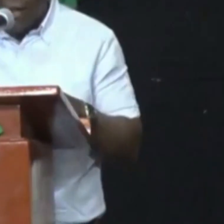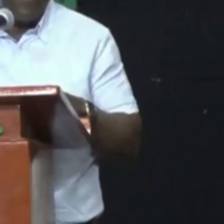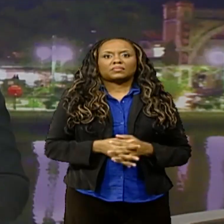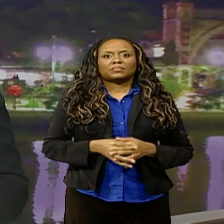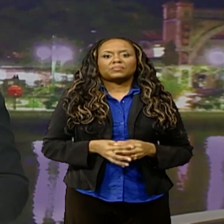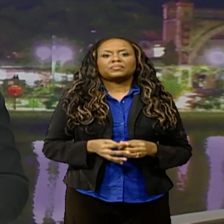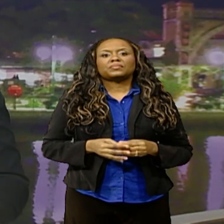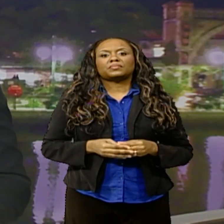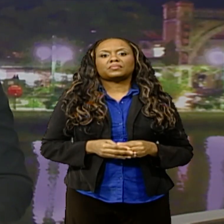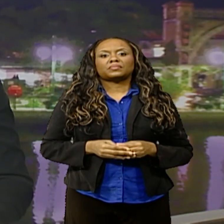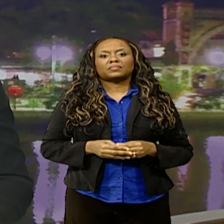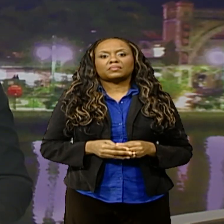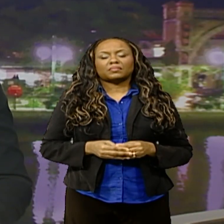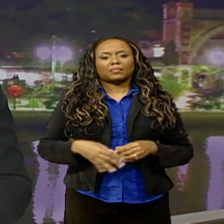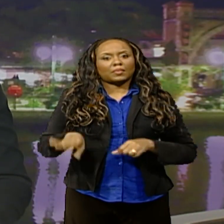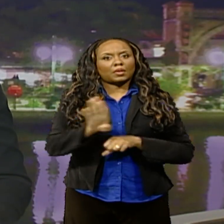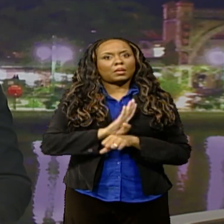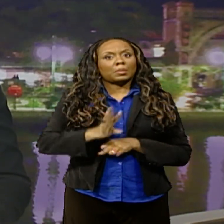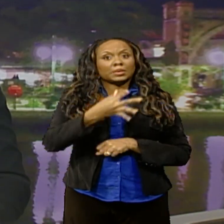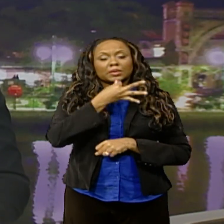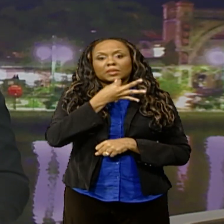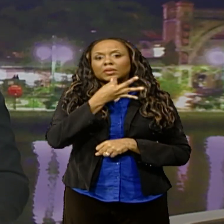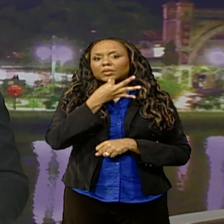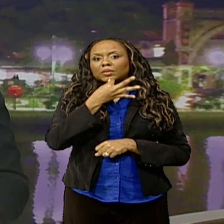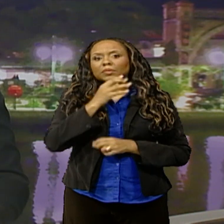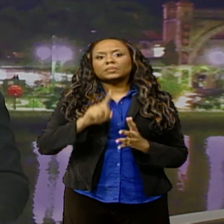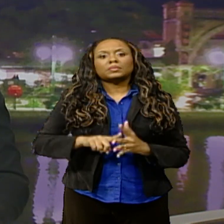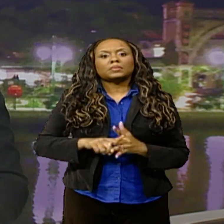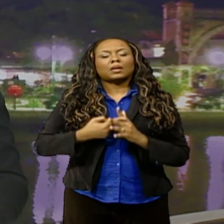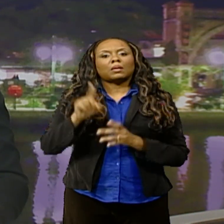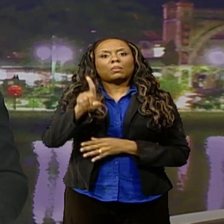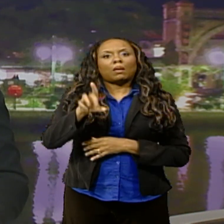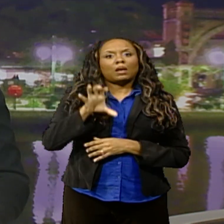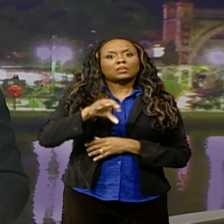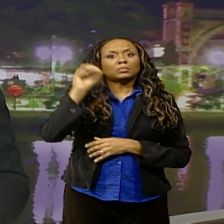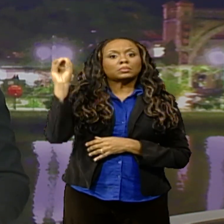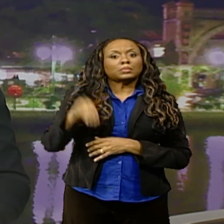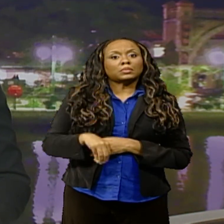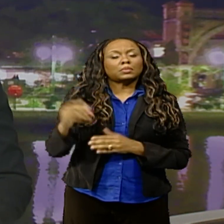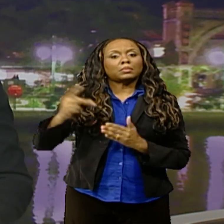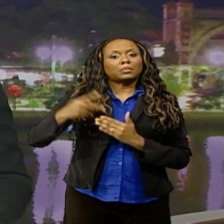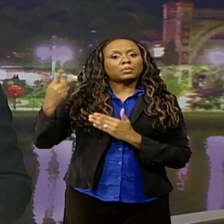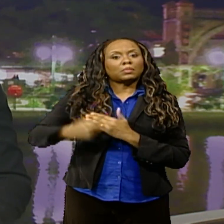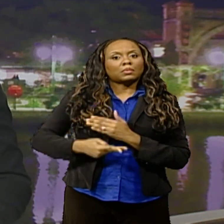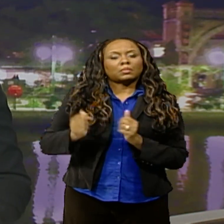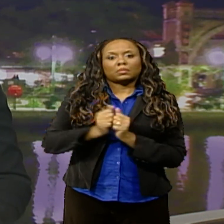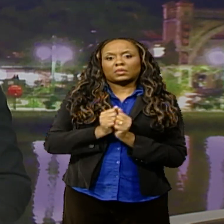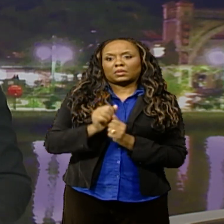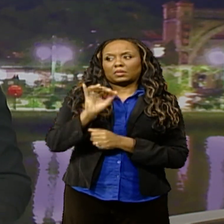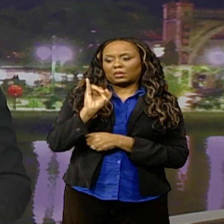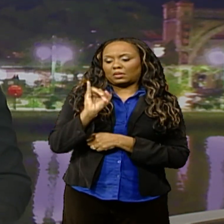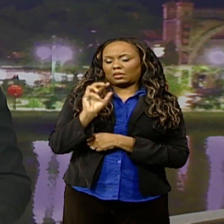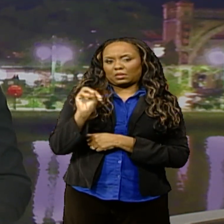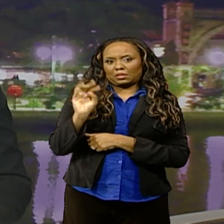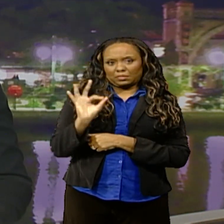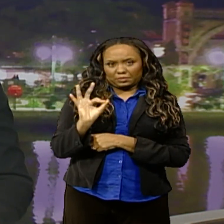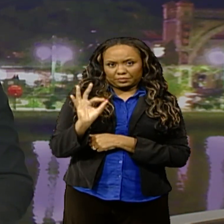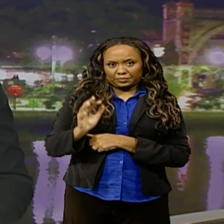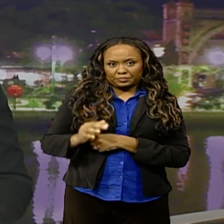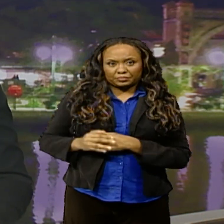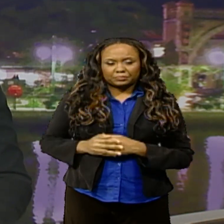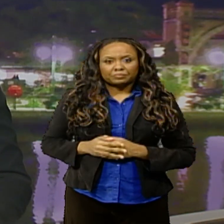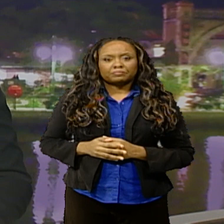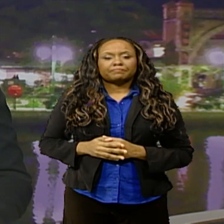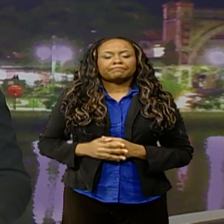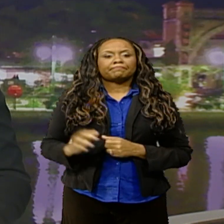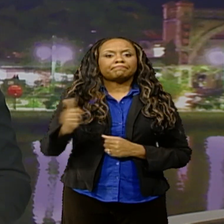reasons. Barbados will be embarking on a 100% homegrown program with the International Monetary Fund.